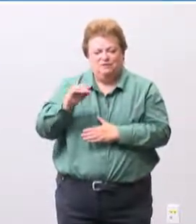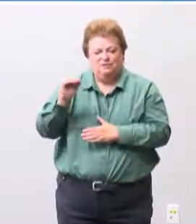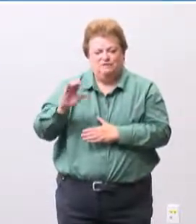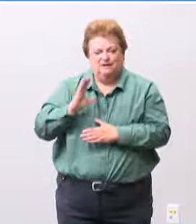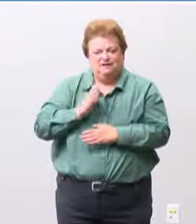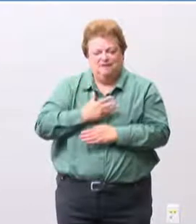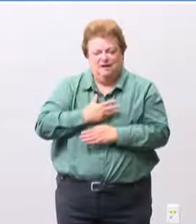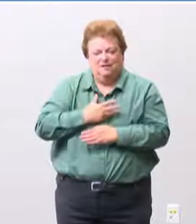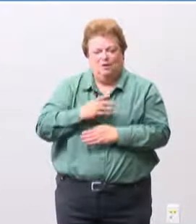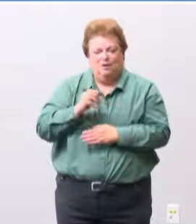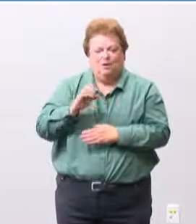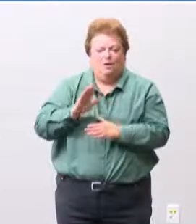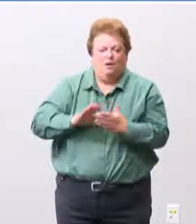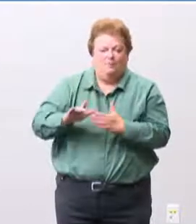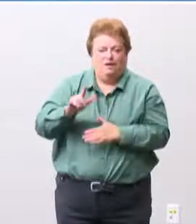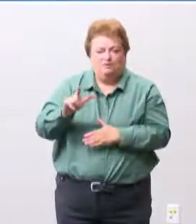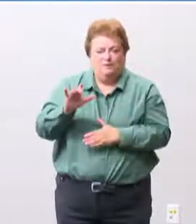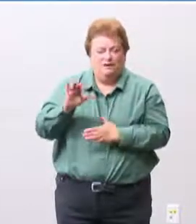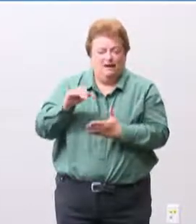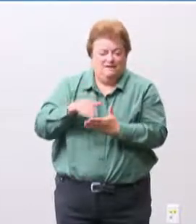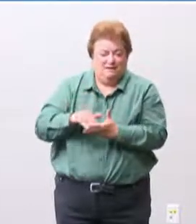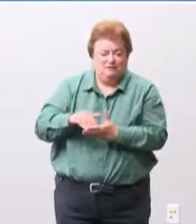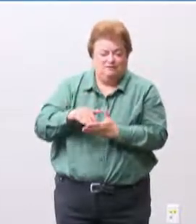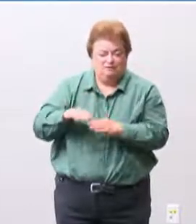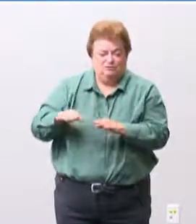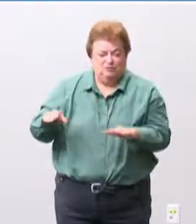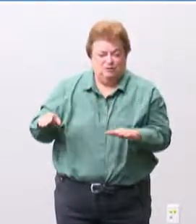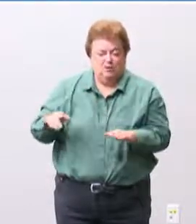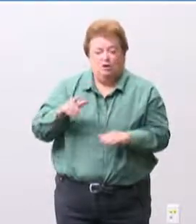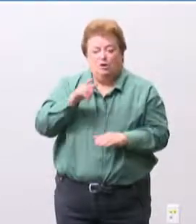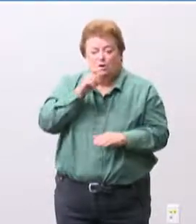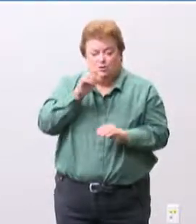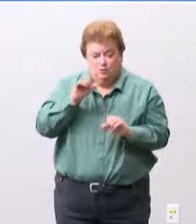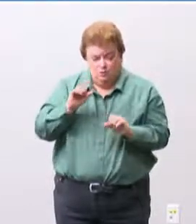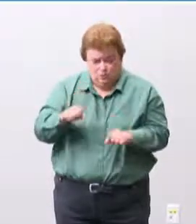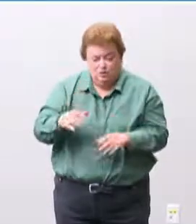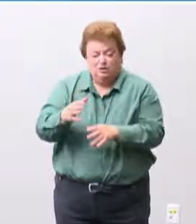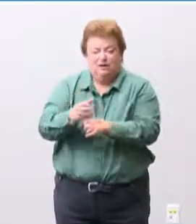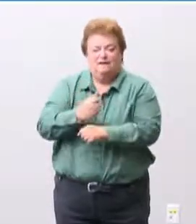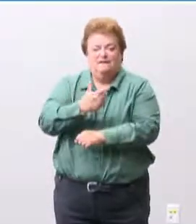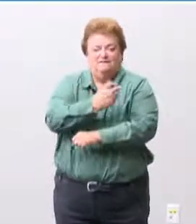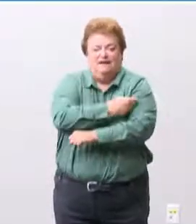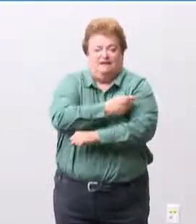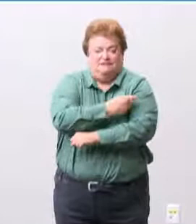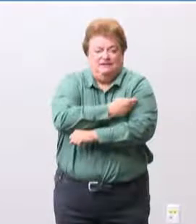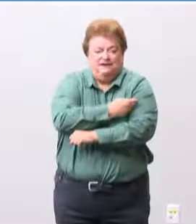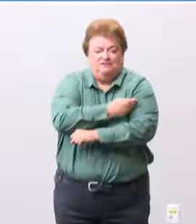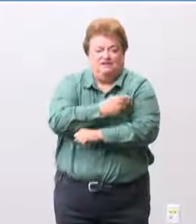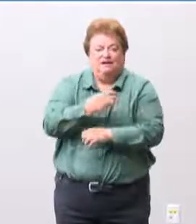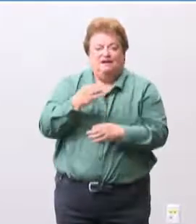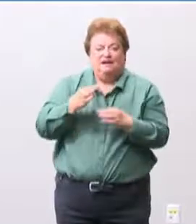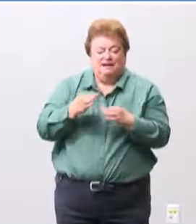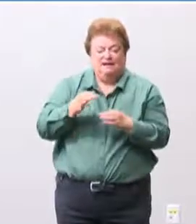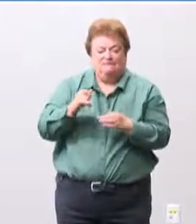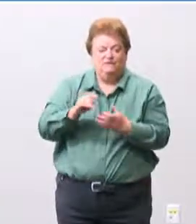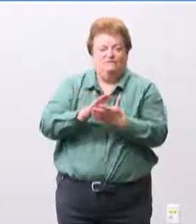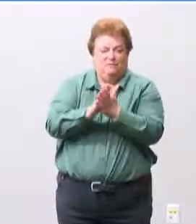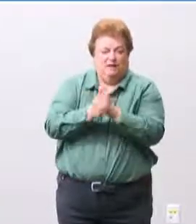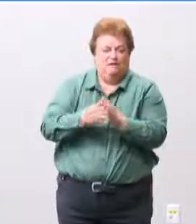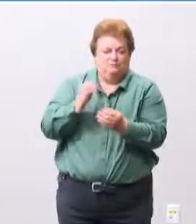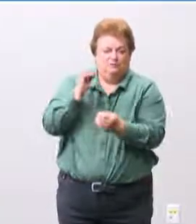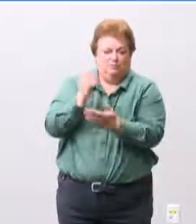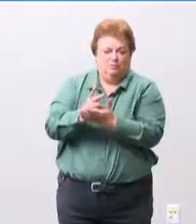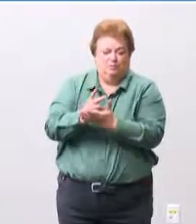or 29,000 children, who would be newly eligible to receive vaccine if it is